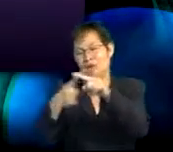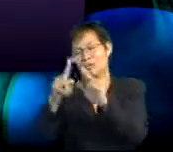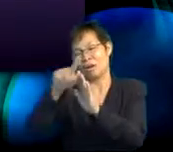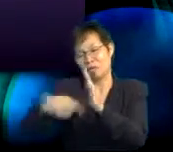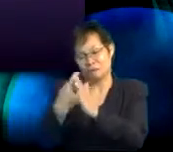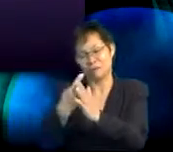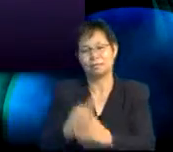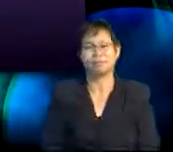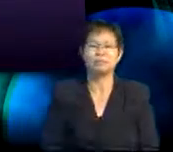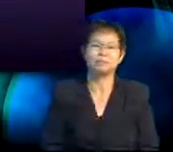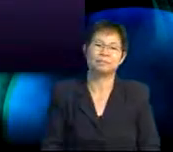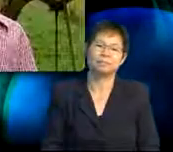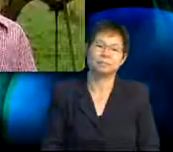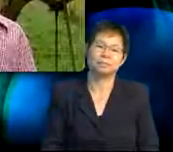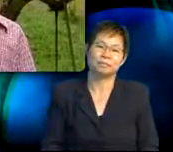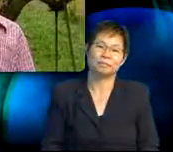2.5 hours.